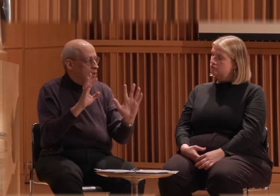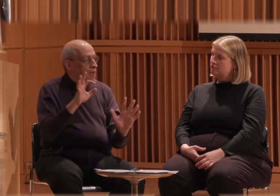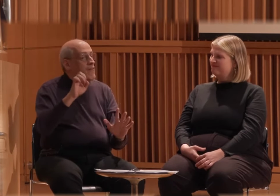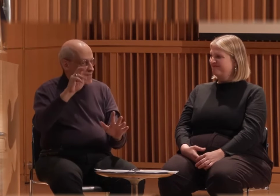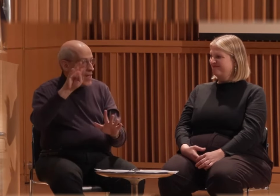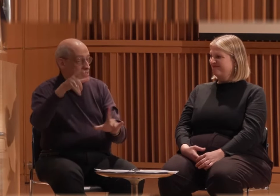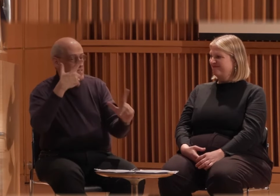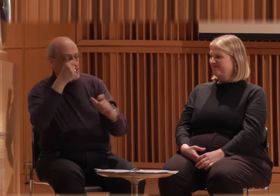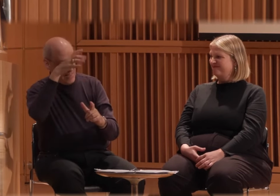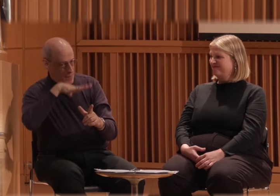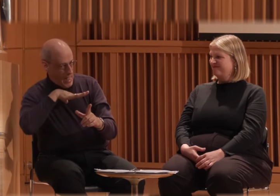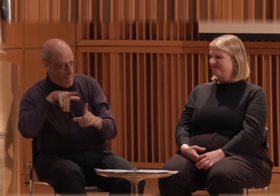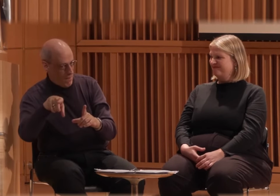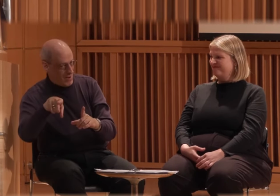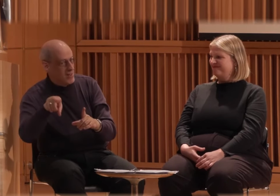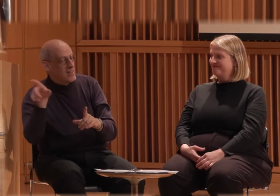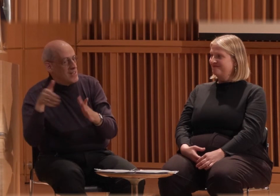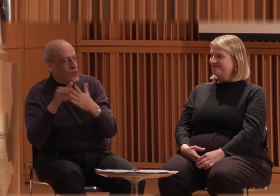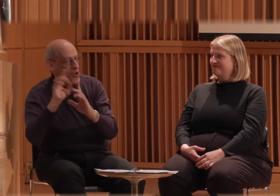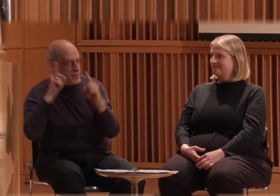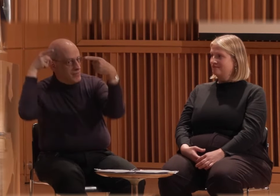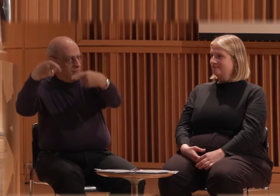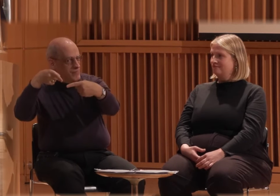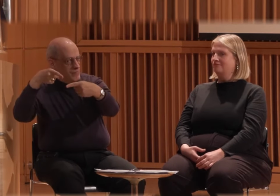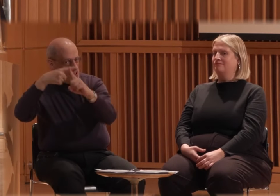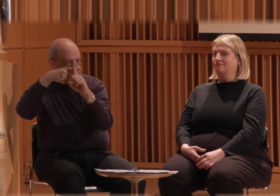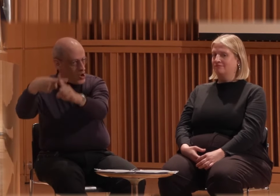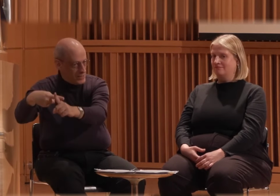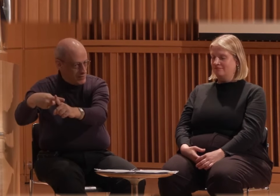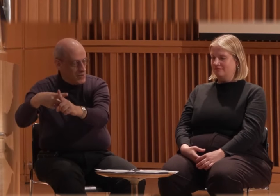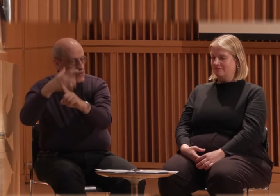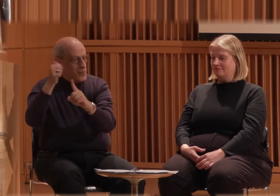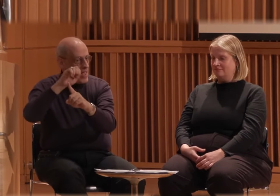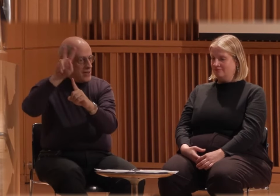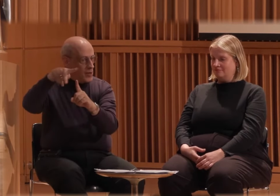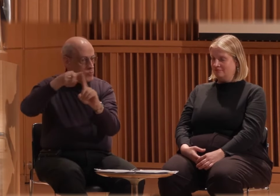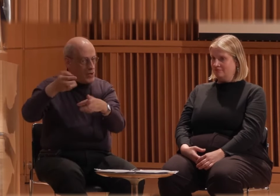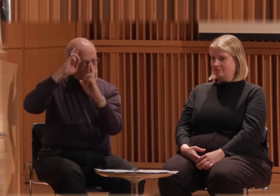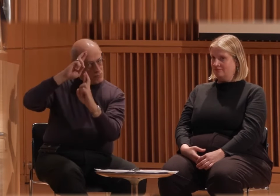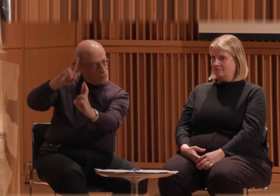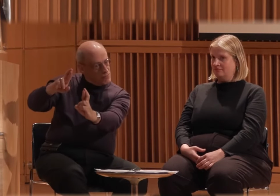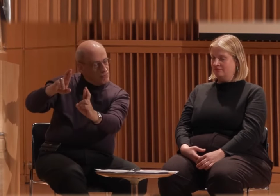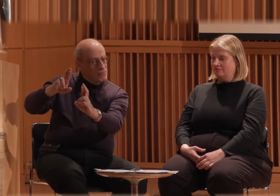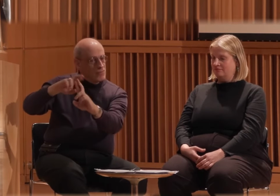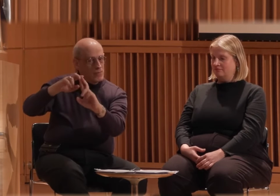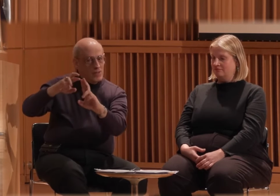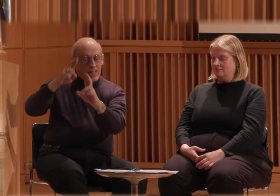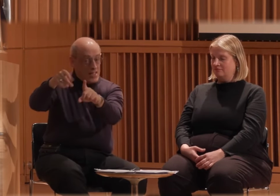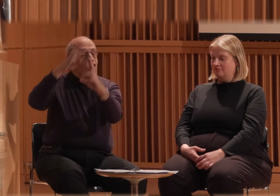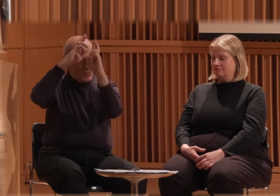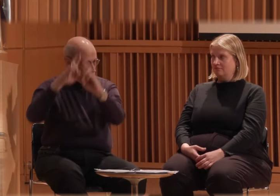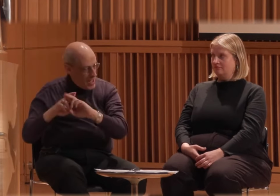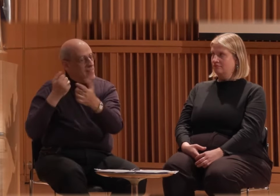an interesting guy here because he was often the target of ACT UP, but actually had enormous respect for a number of those ACT UP